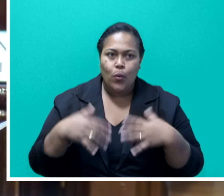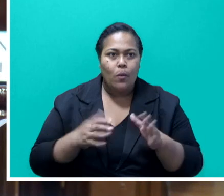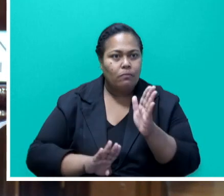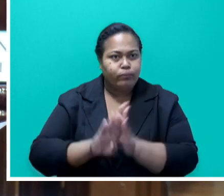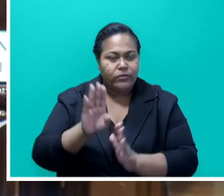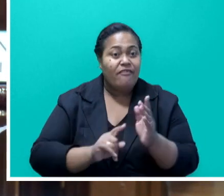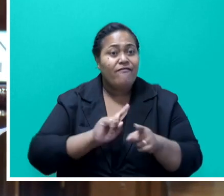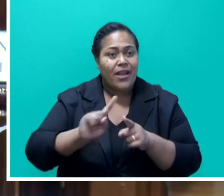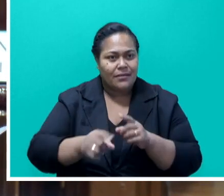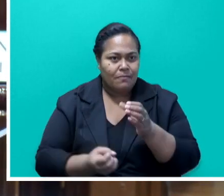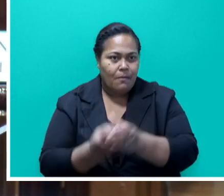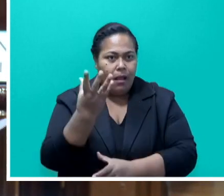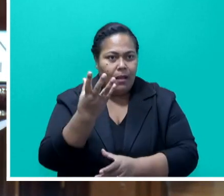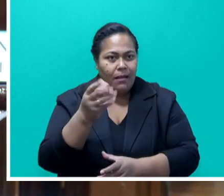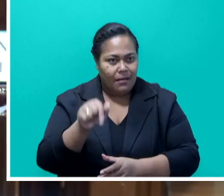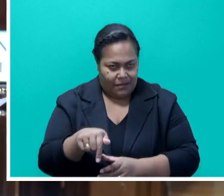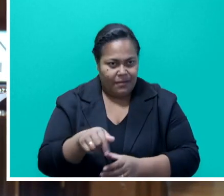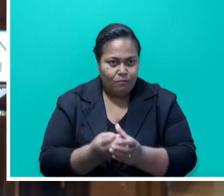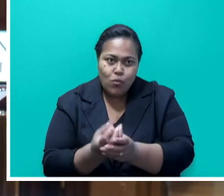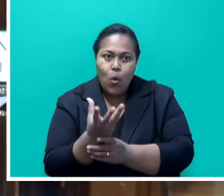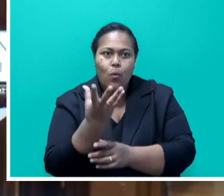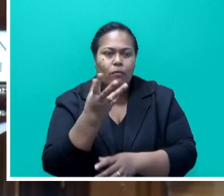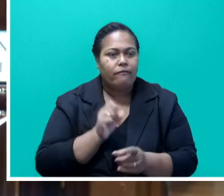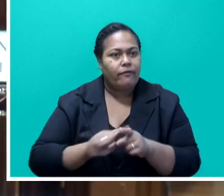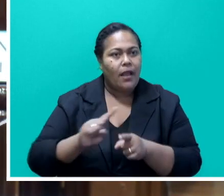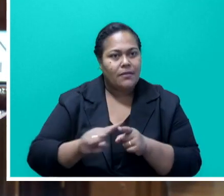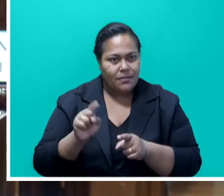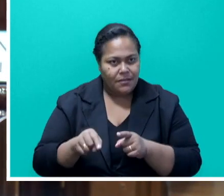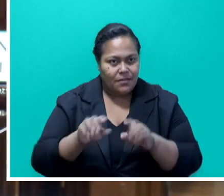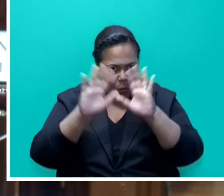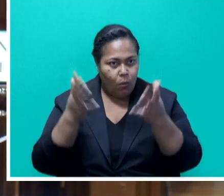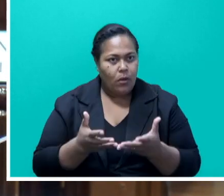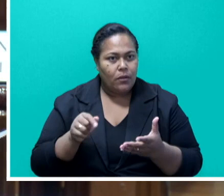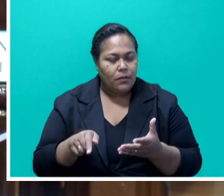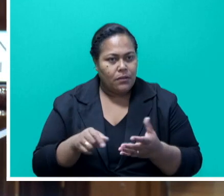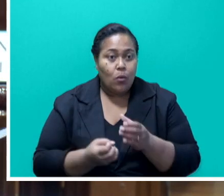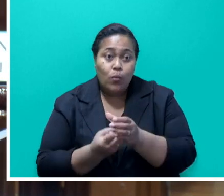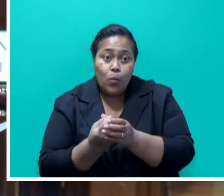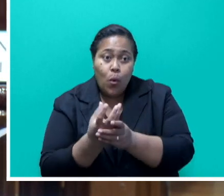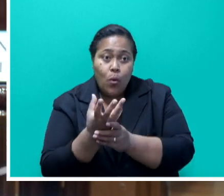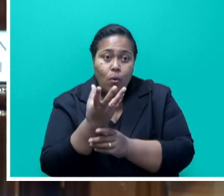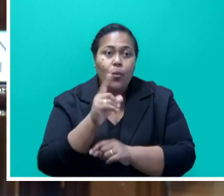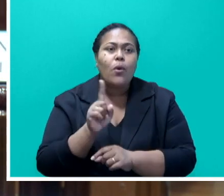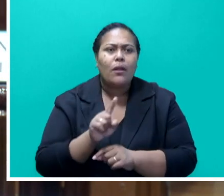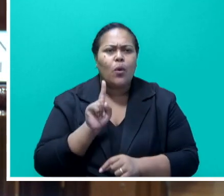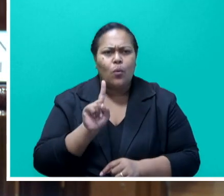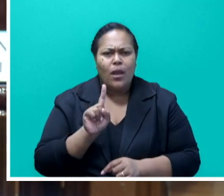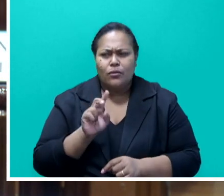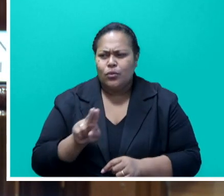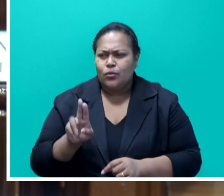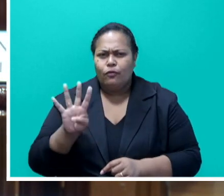plants on the planet. Fastest growing plants on the planet, with a growth rate of around 1 to 4 inches per